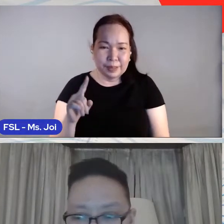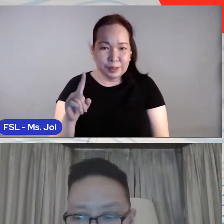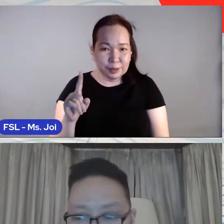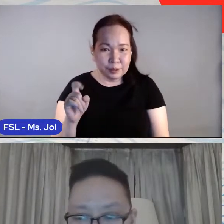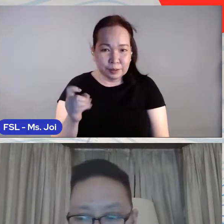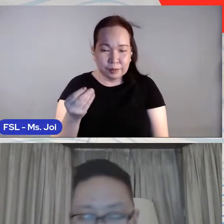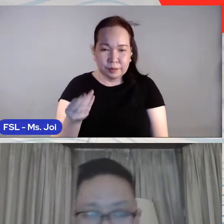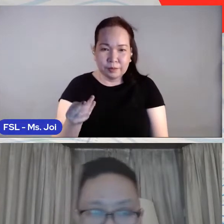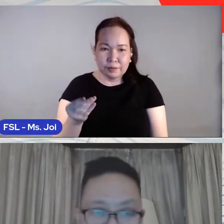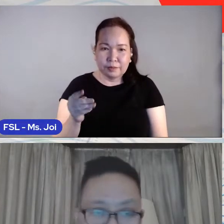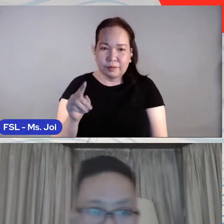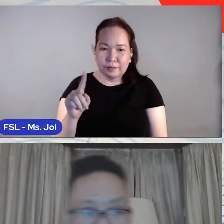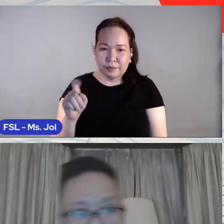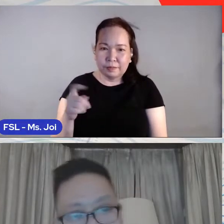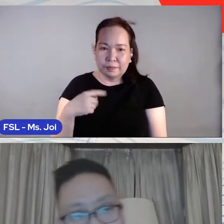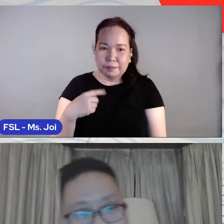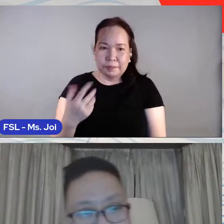Pero